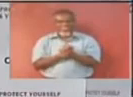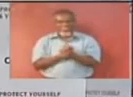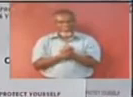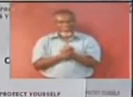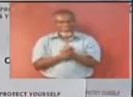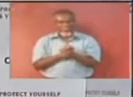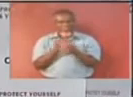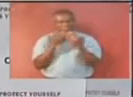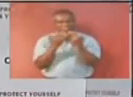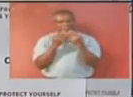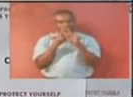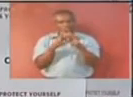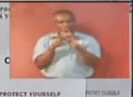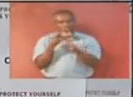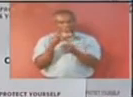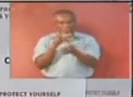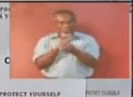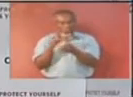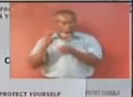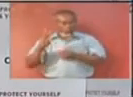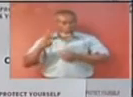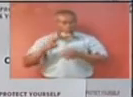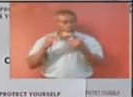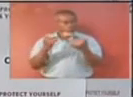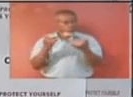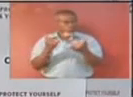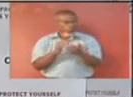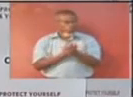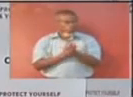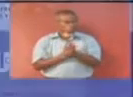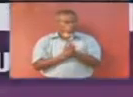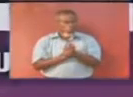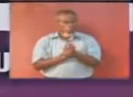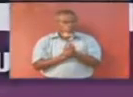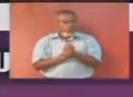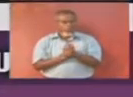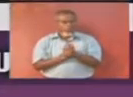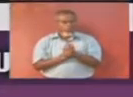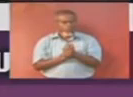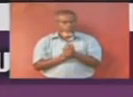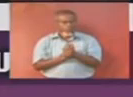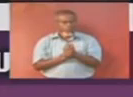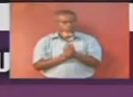that response, Dr. Wheeler. We go to Astronaut News.